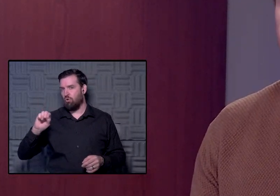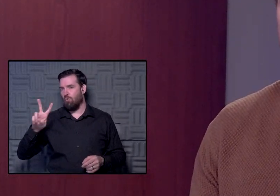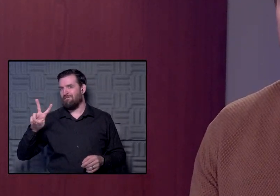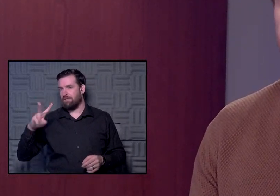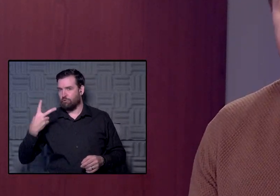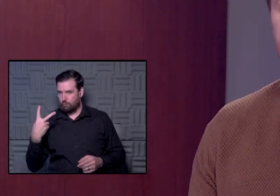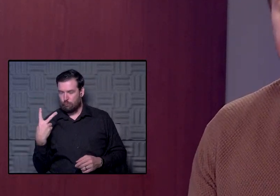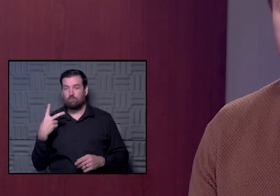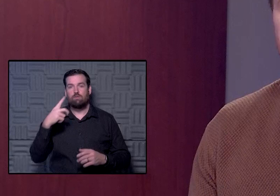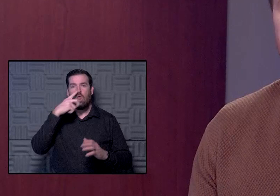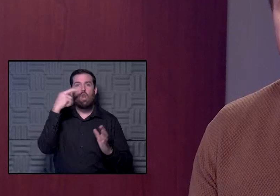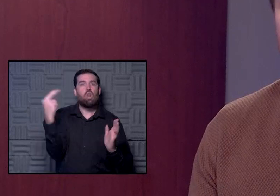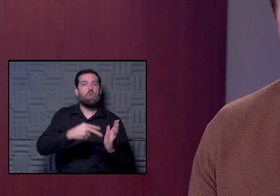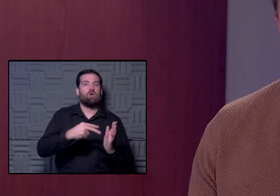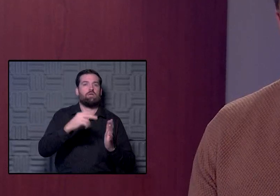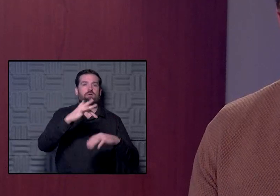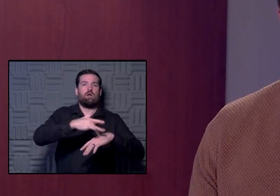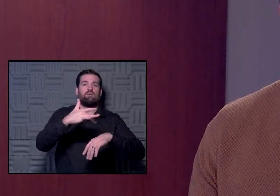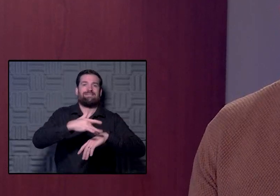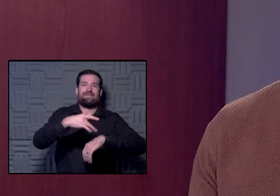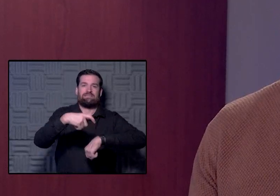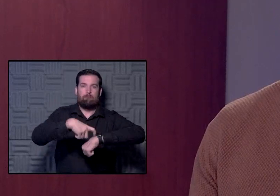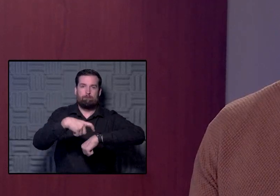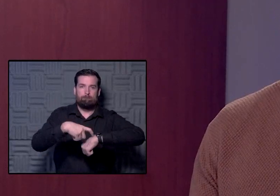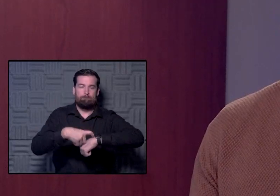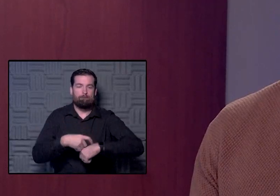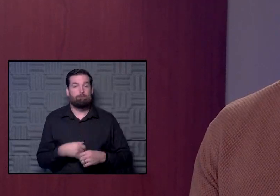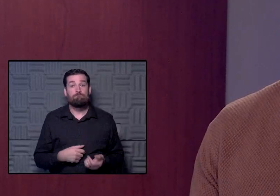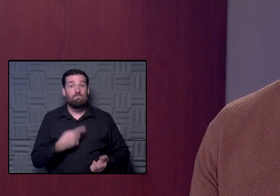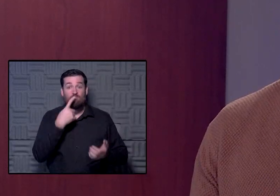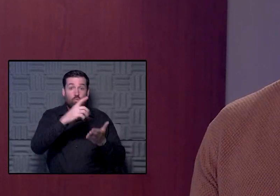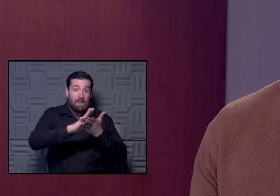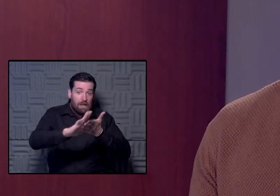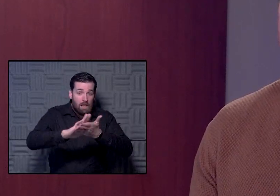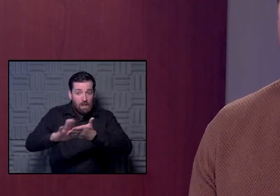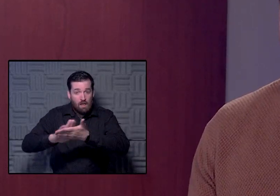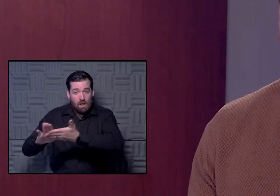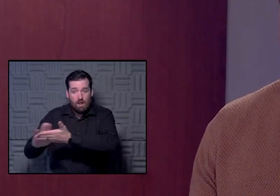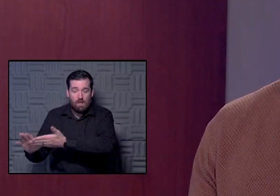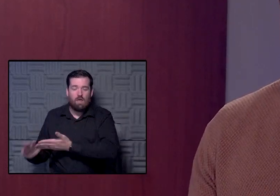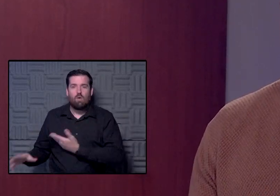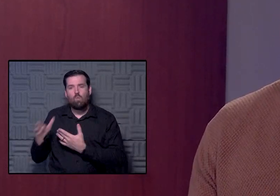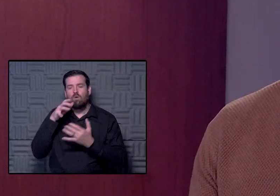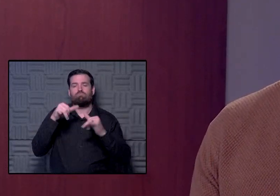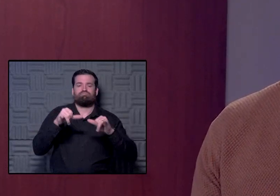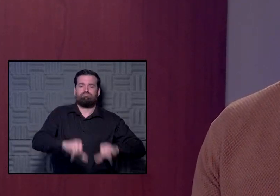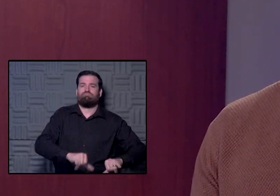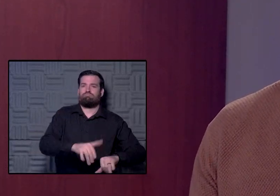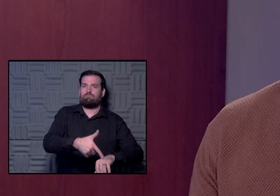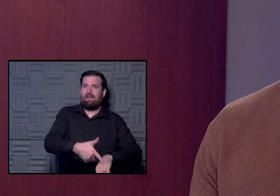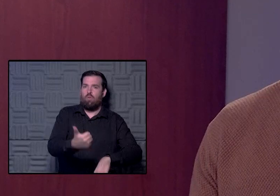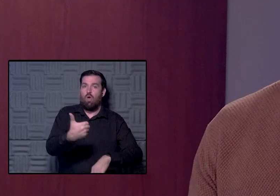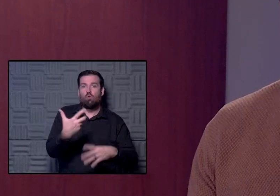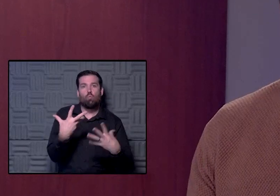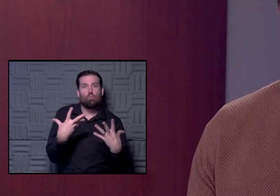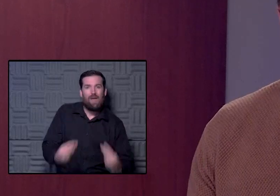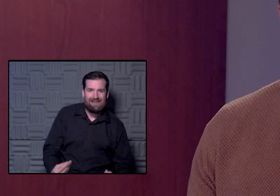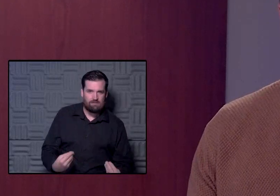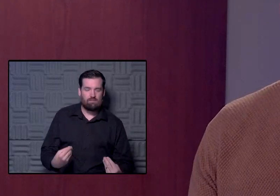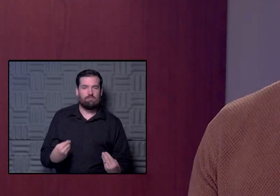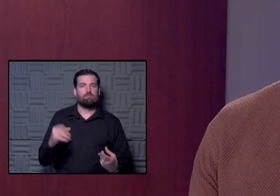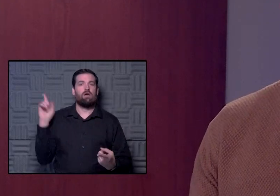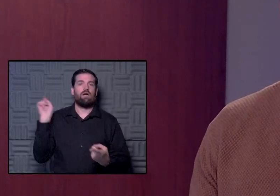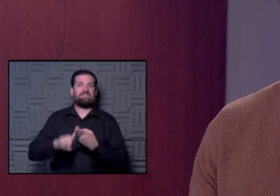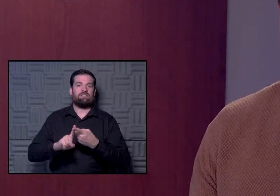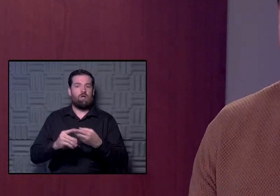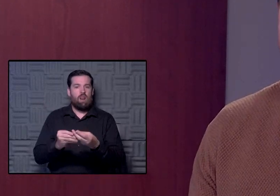make sure you look at the contact time too. That's really important in cleaning and disinfection. That will tell you how long it has to stay wet on the surface you're trying to clean